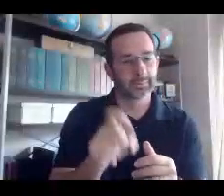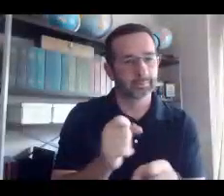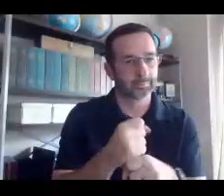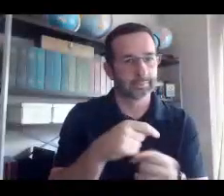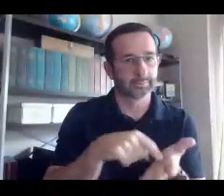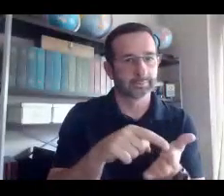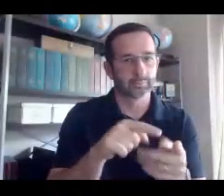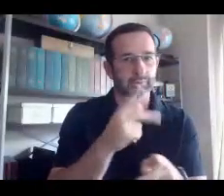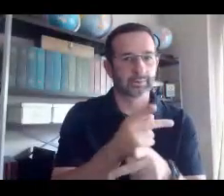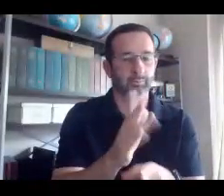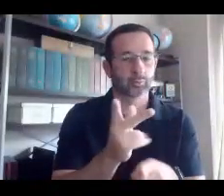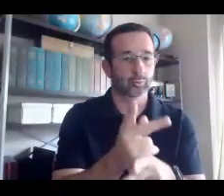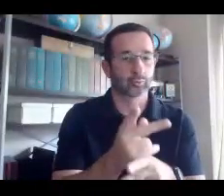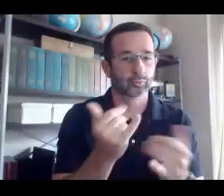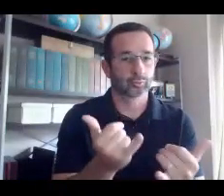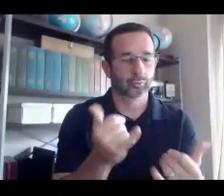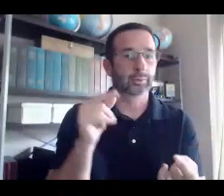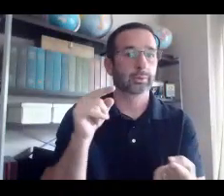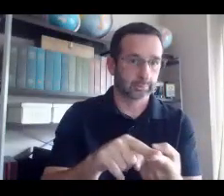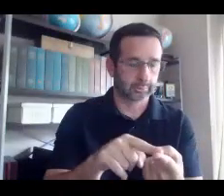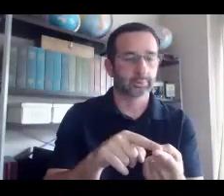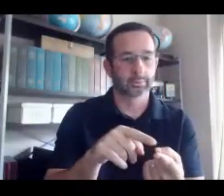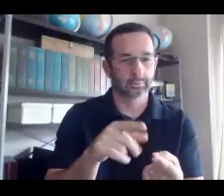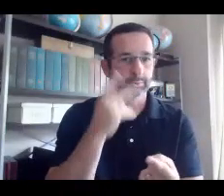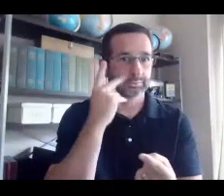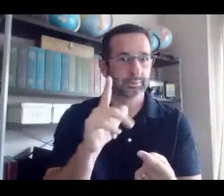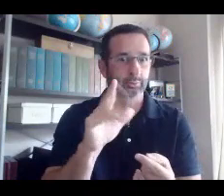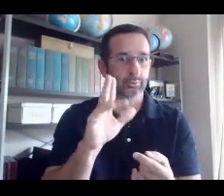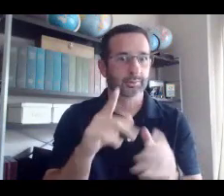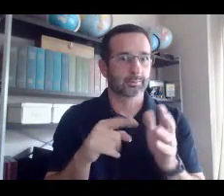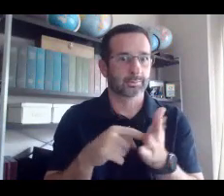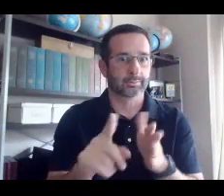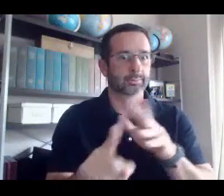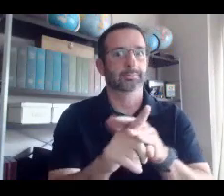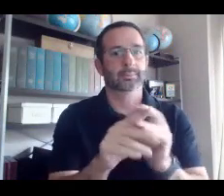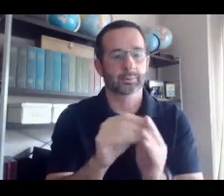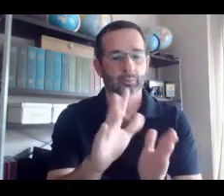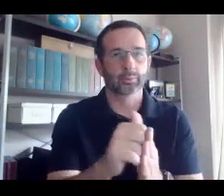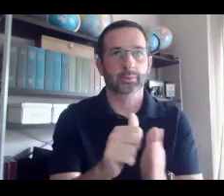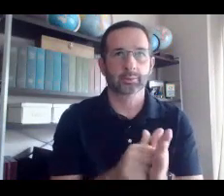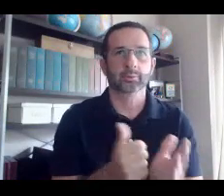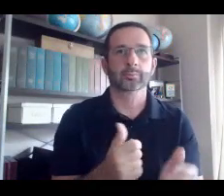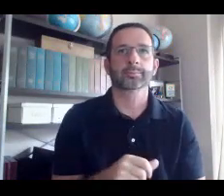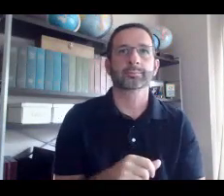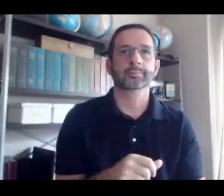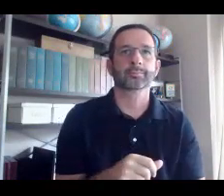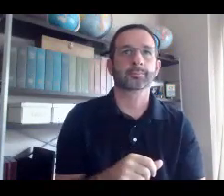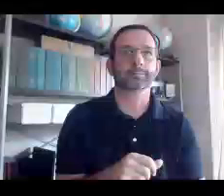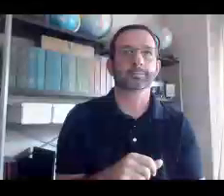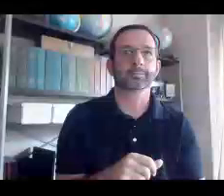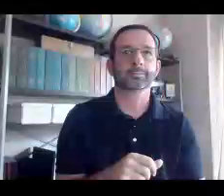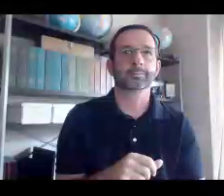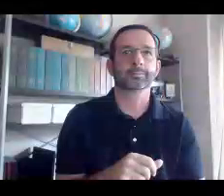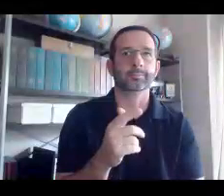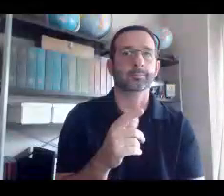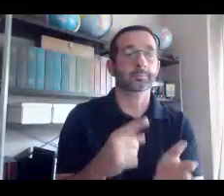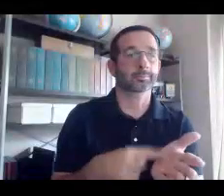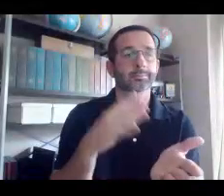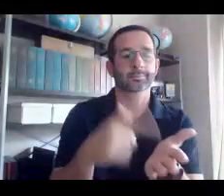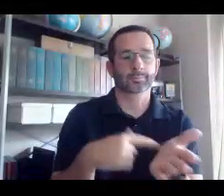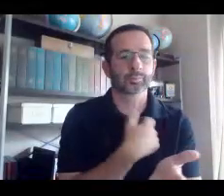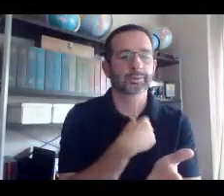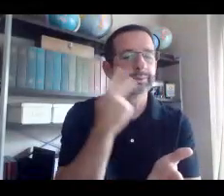you happen to be, you have to keep your loan updated. And also, if you have monthly payments,